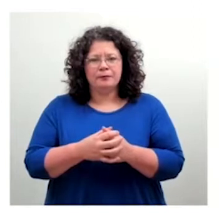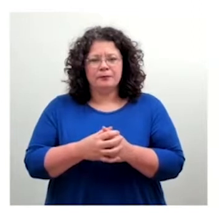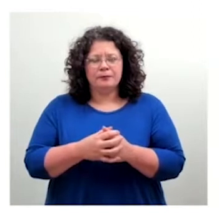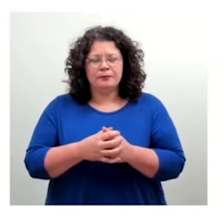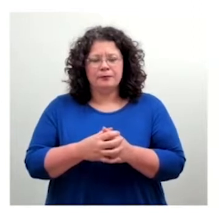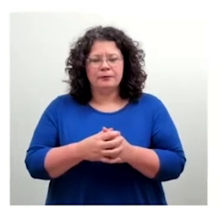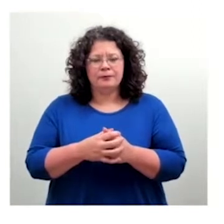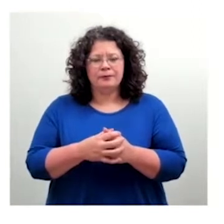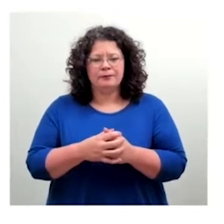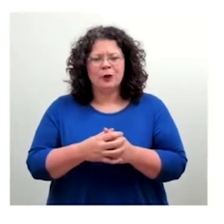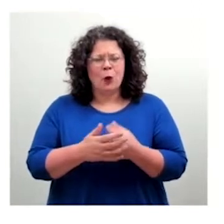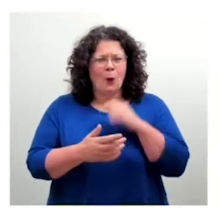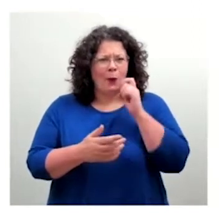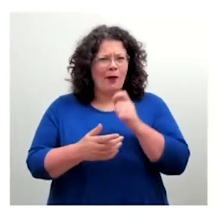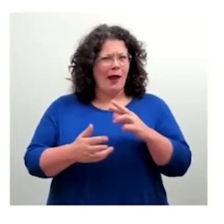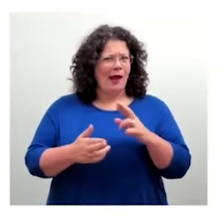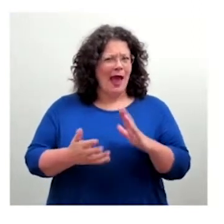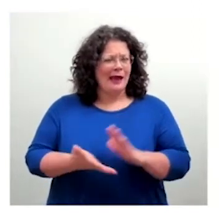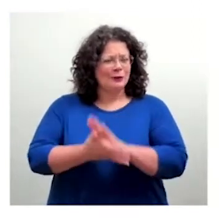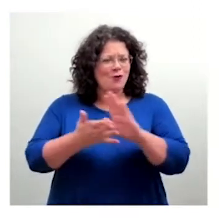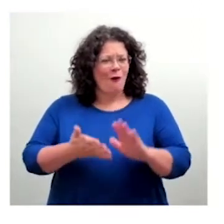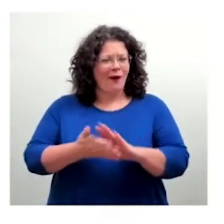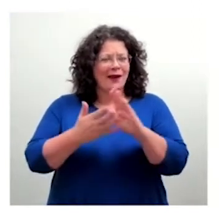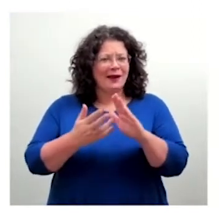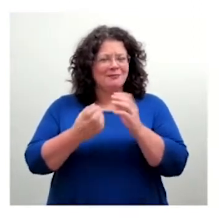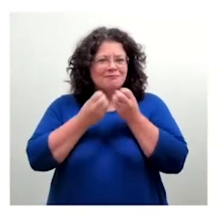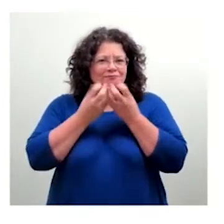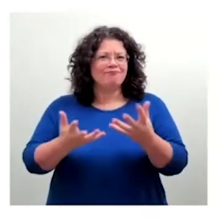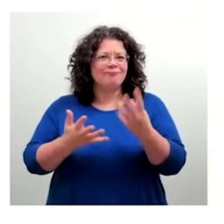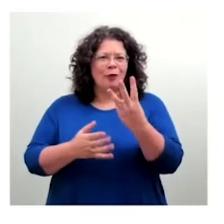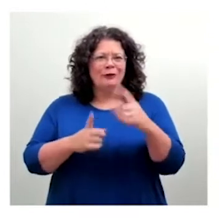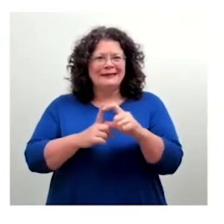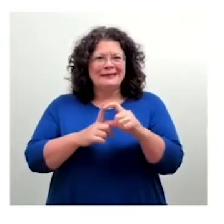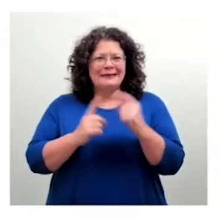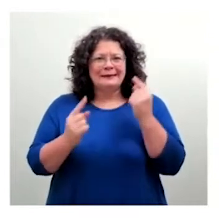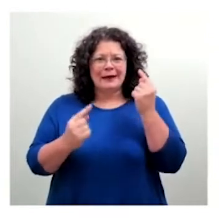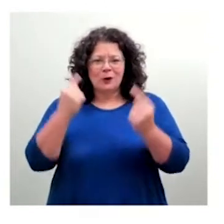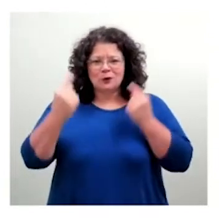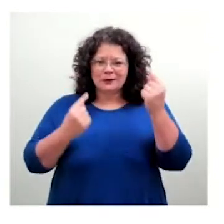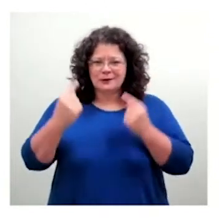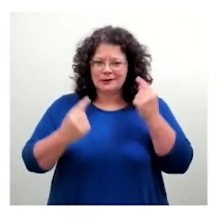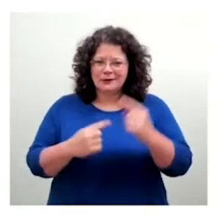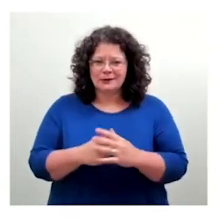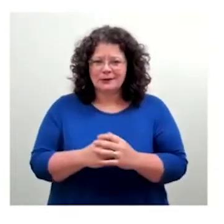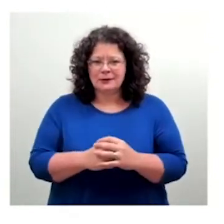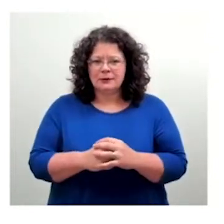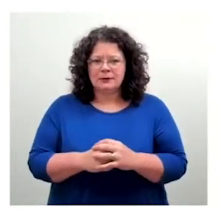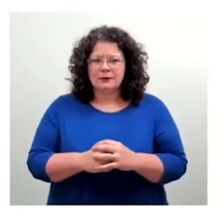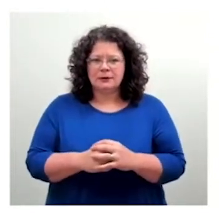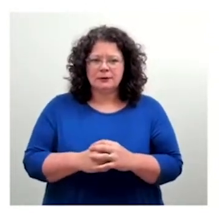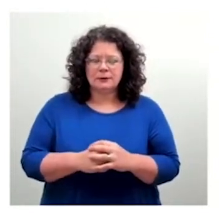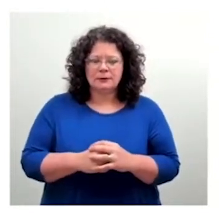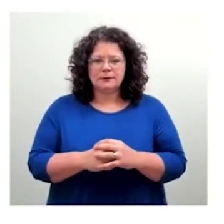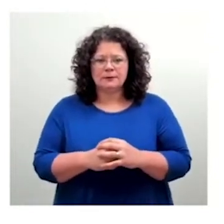3D binaural sound. So I think it'll be interesting to see how some of the videos that we've got actually play